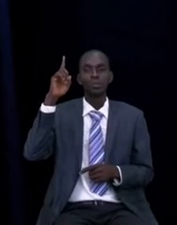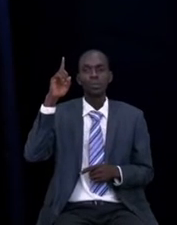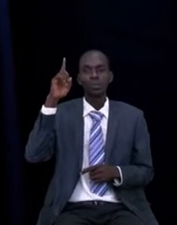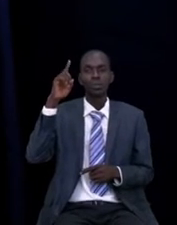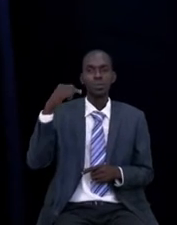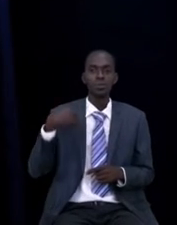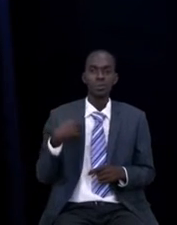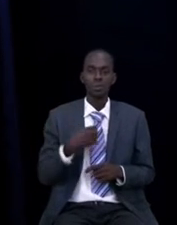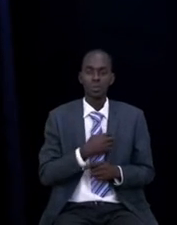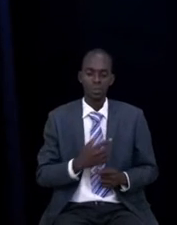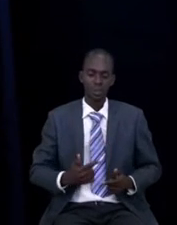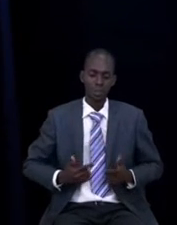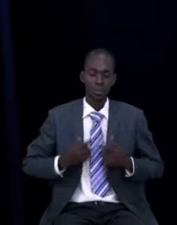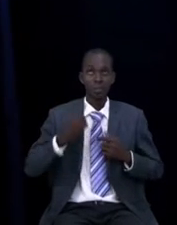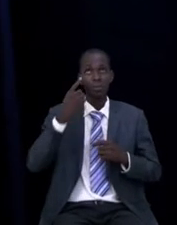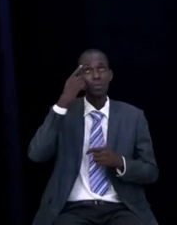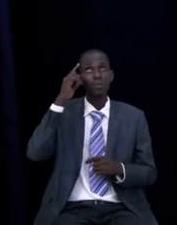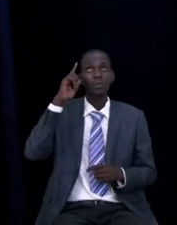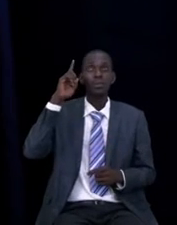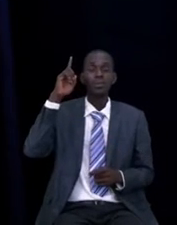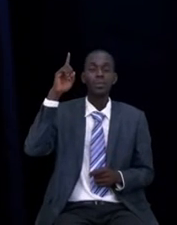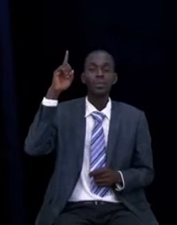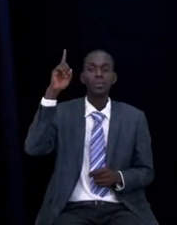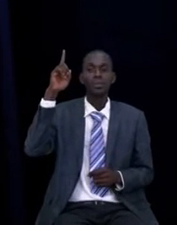We live for you.